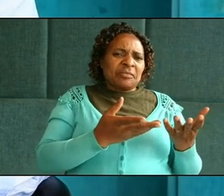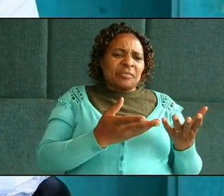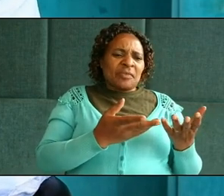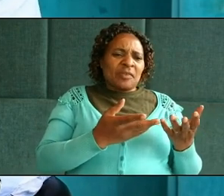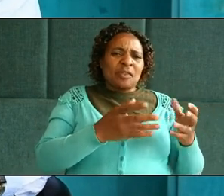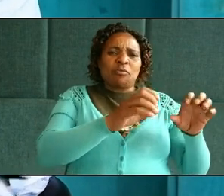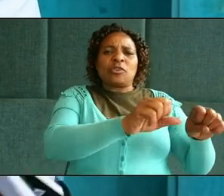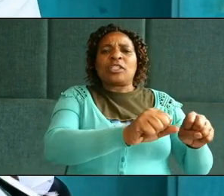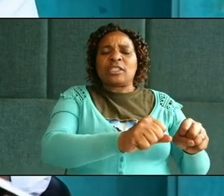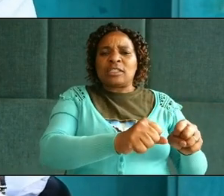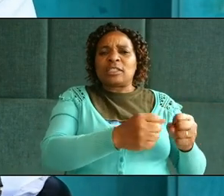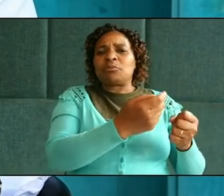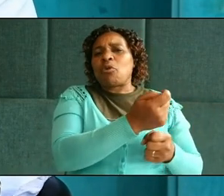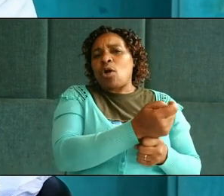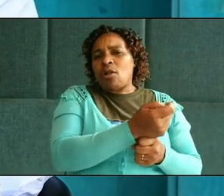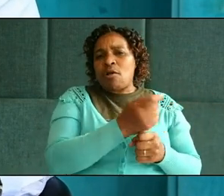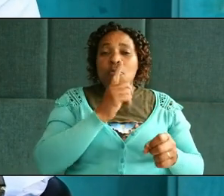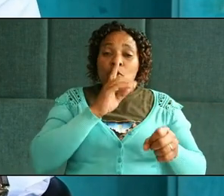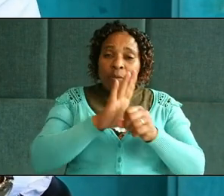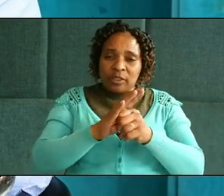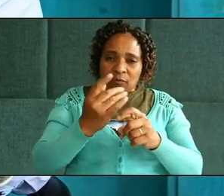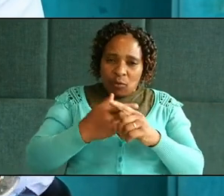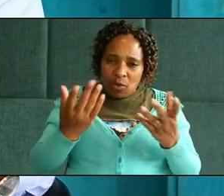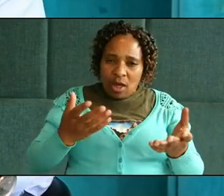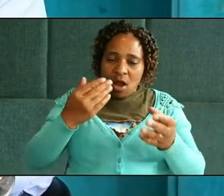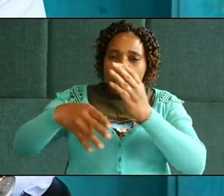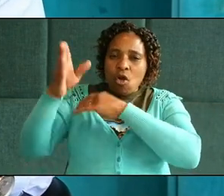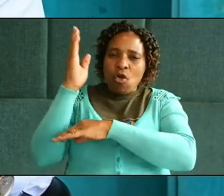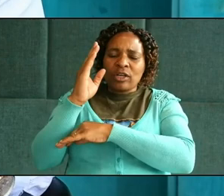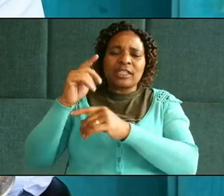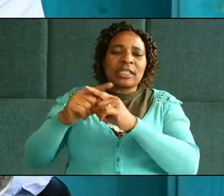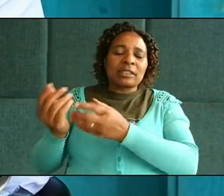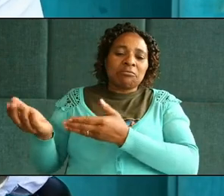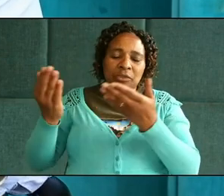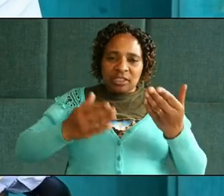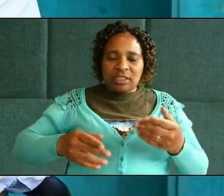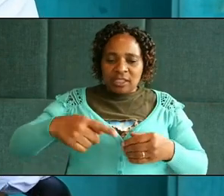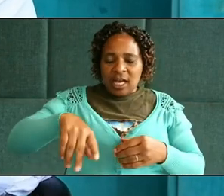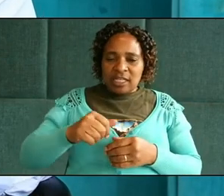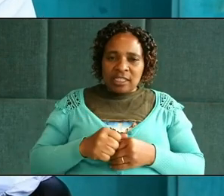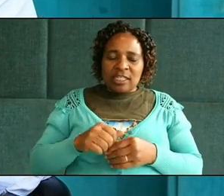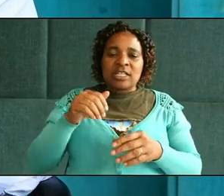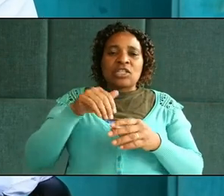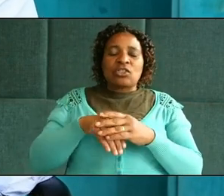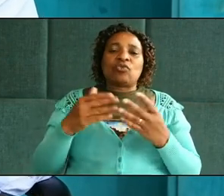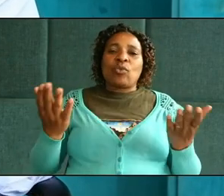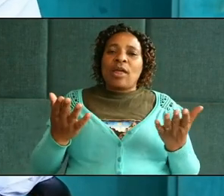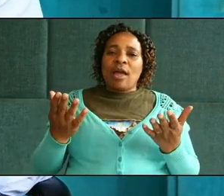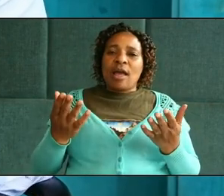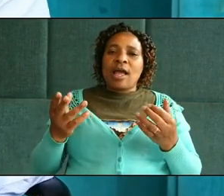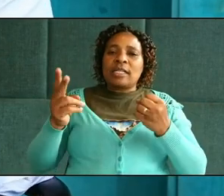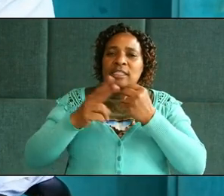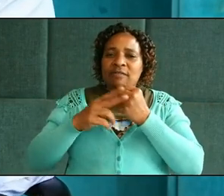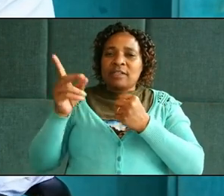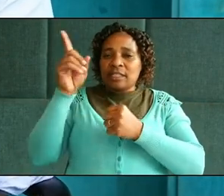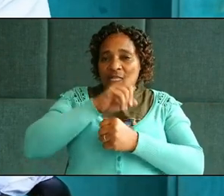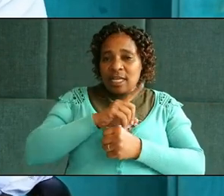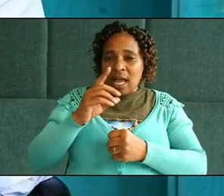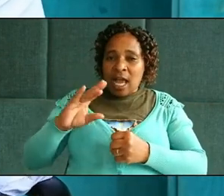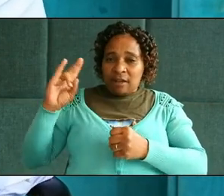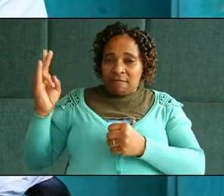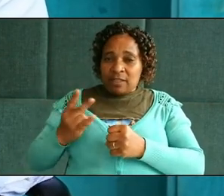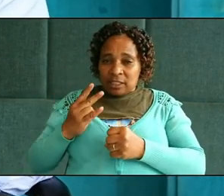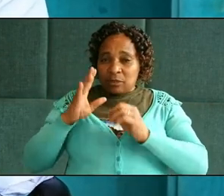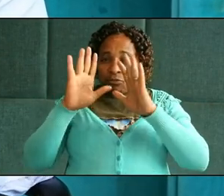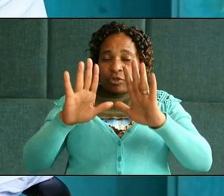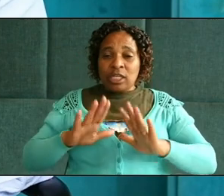to be small, because they were promised by God. And then it brings us into the Seventh-day Adventist